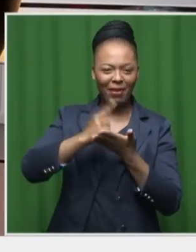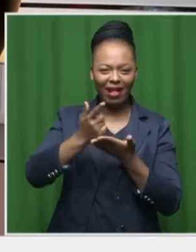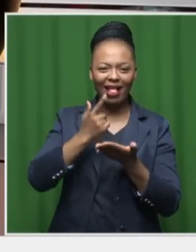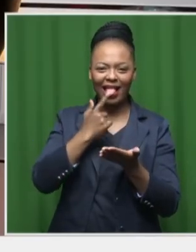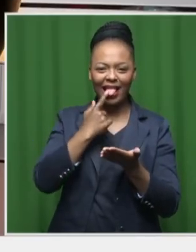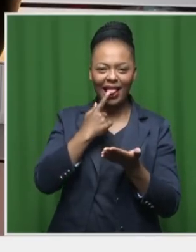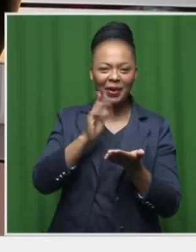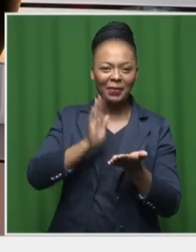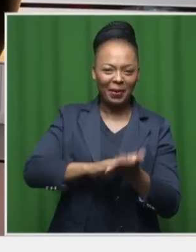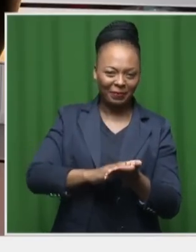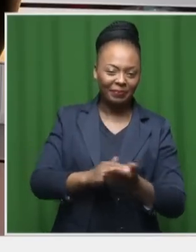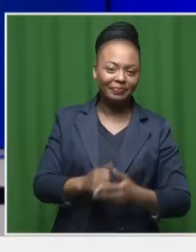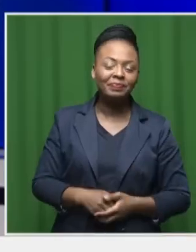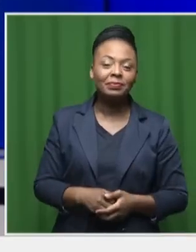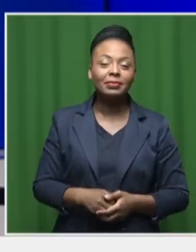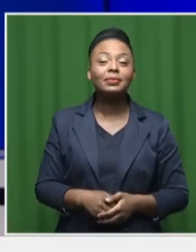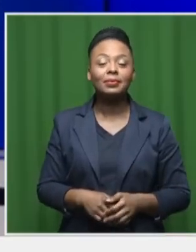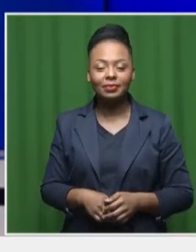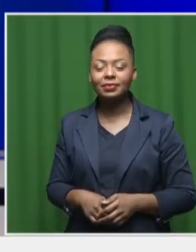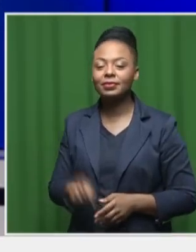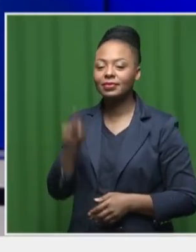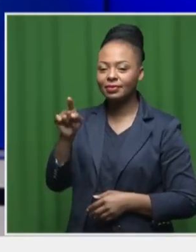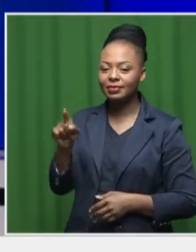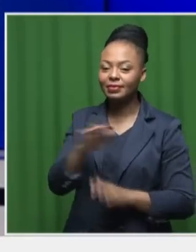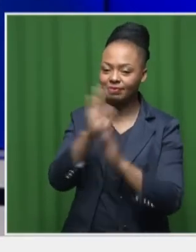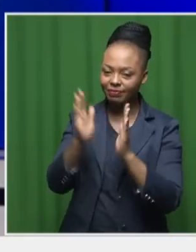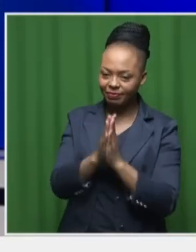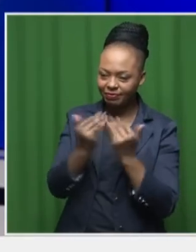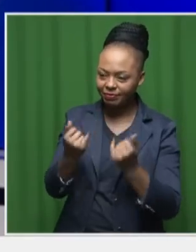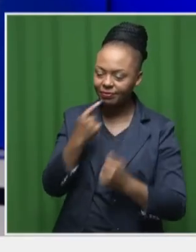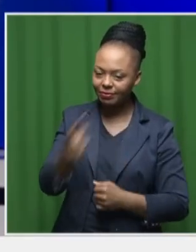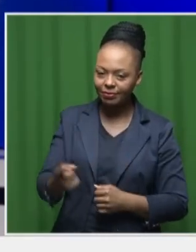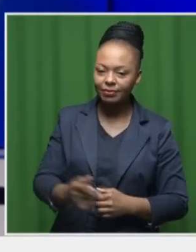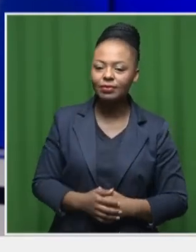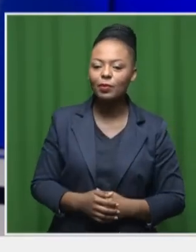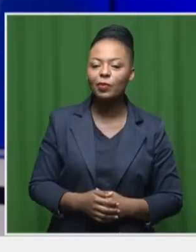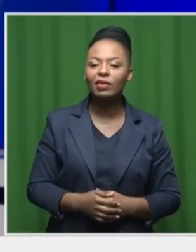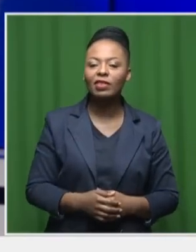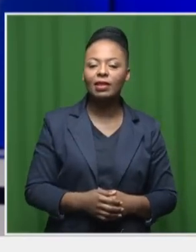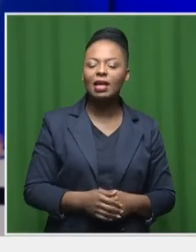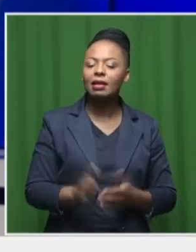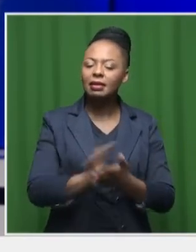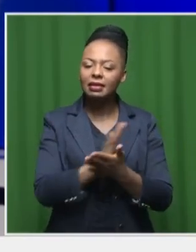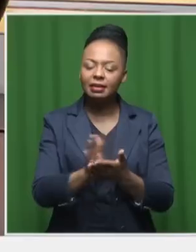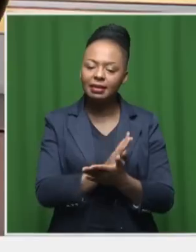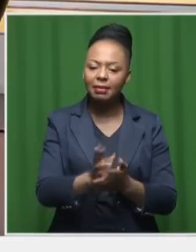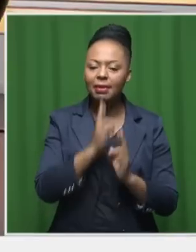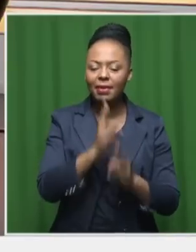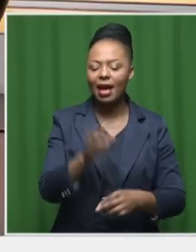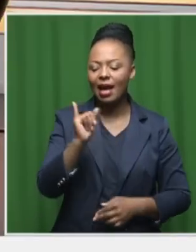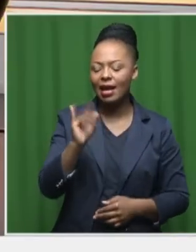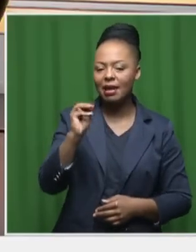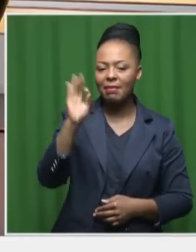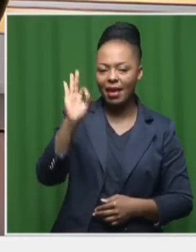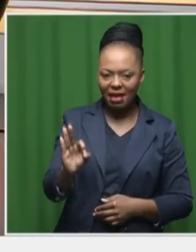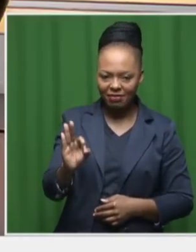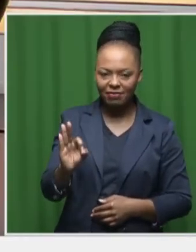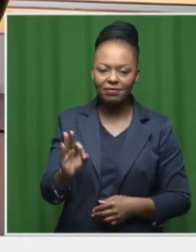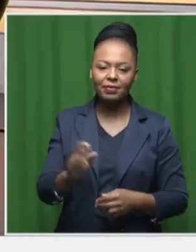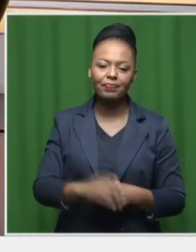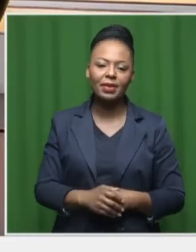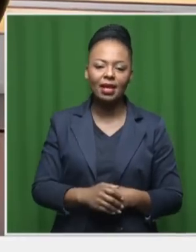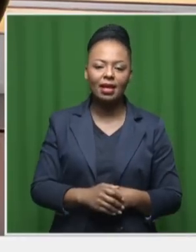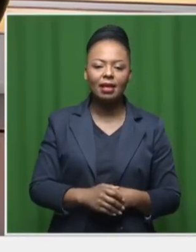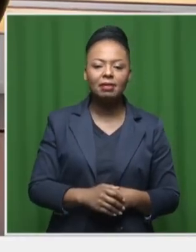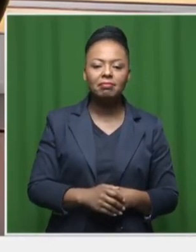of the concerns raised on you, everything I said in the introduction, and some have appeared on reports such as the IMF after its visit to South Africa,